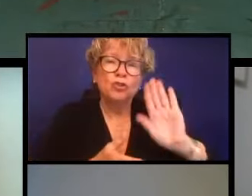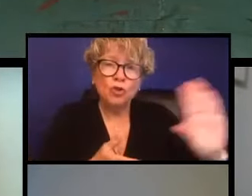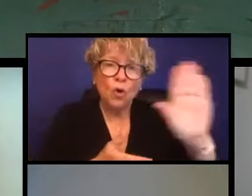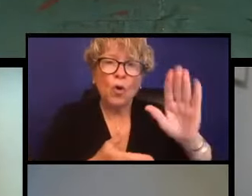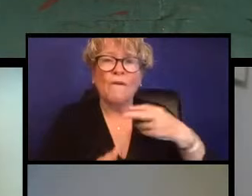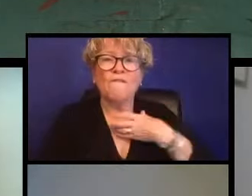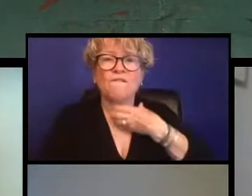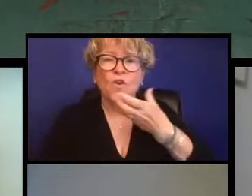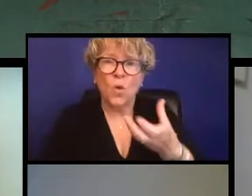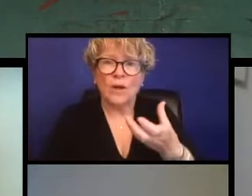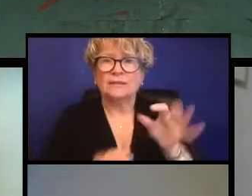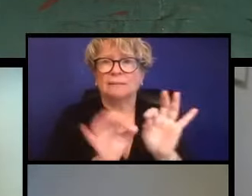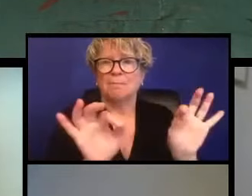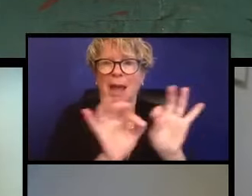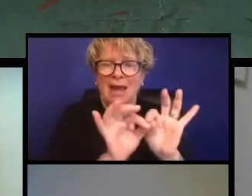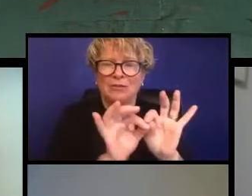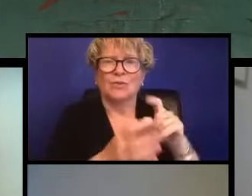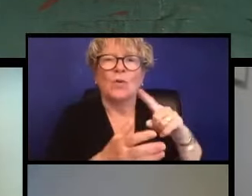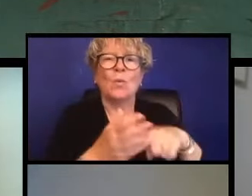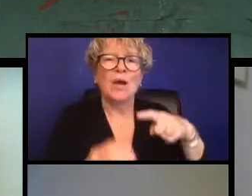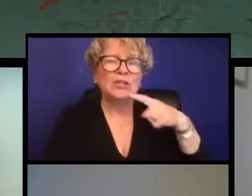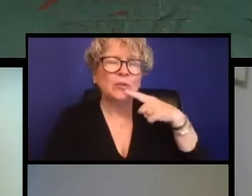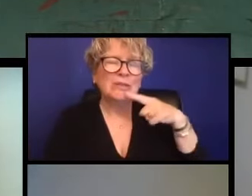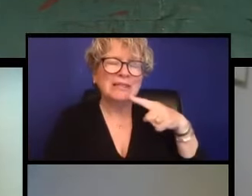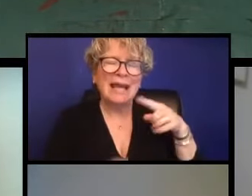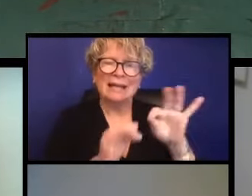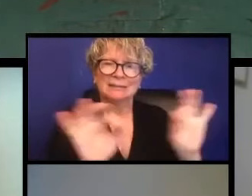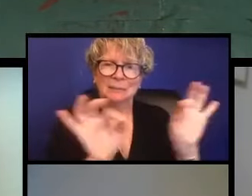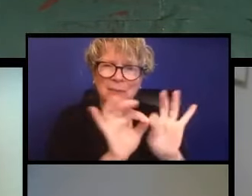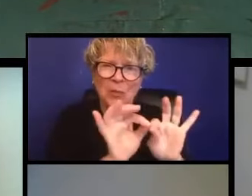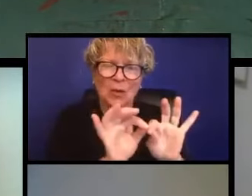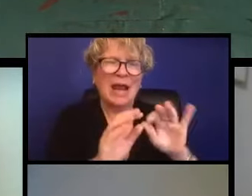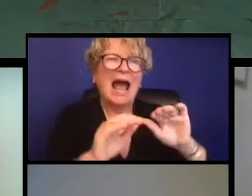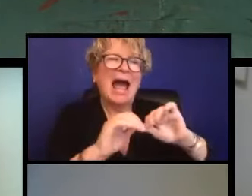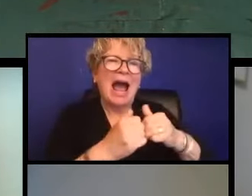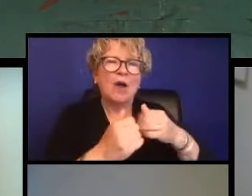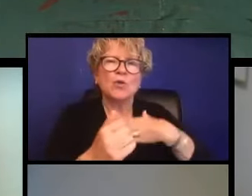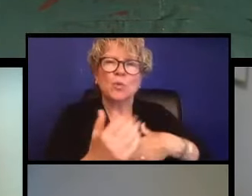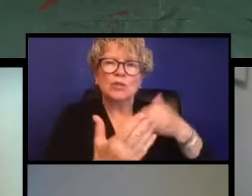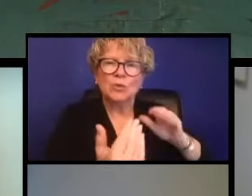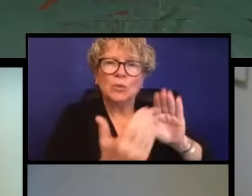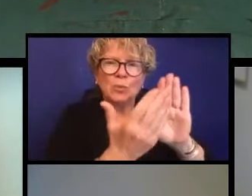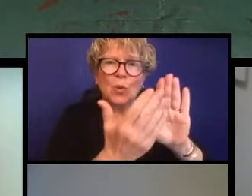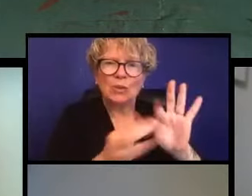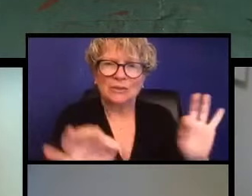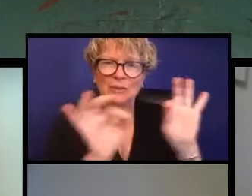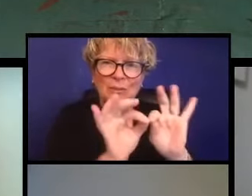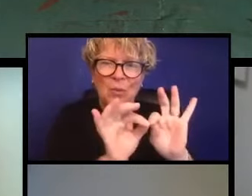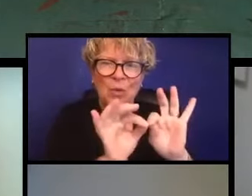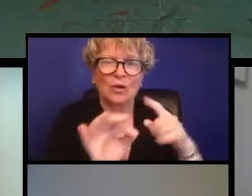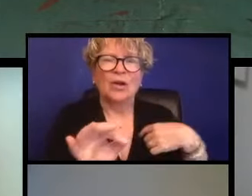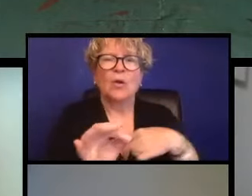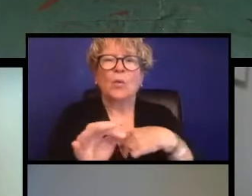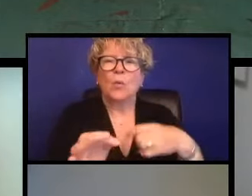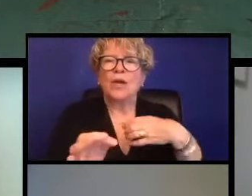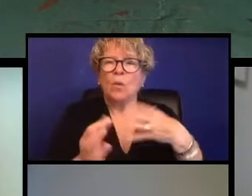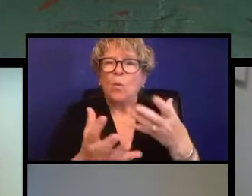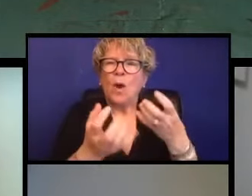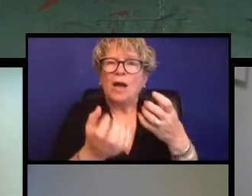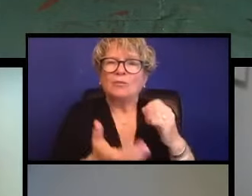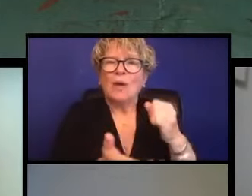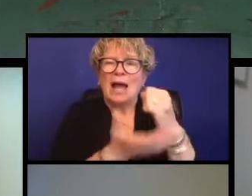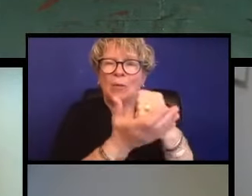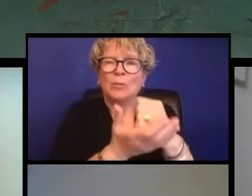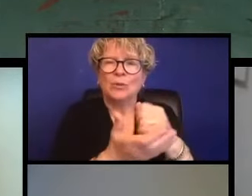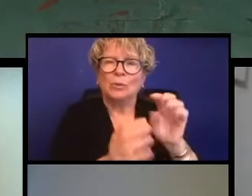say matters. And how you're trying to say it matters. And we want to help you say it in the best way so that